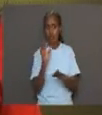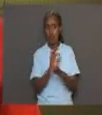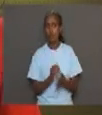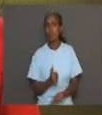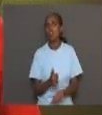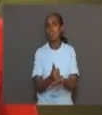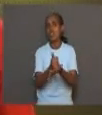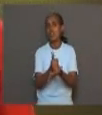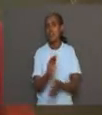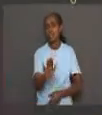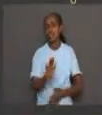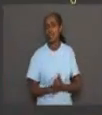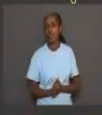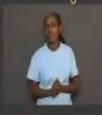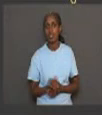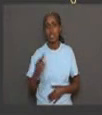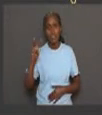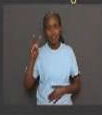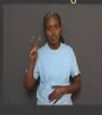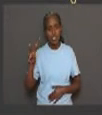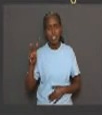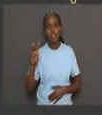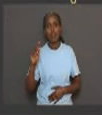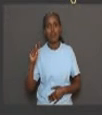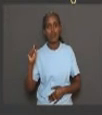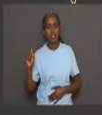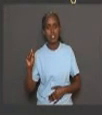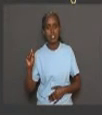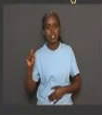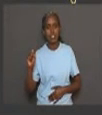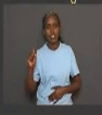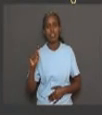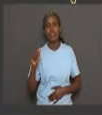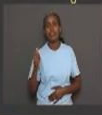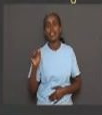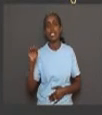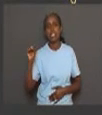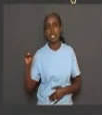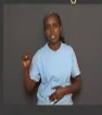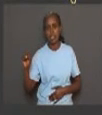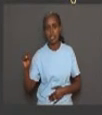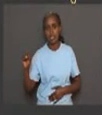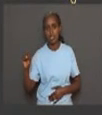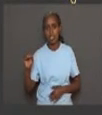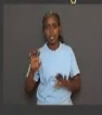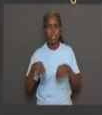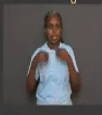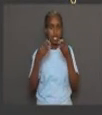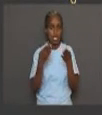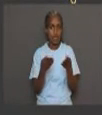have formulas to help us. V of t at 10